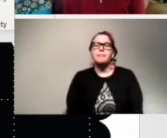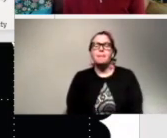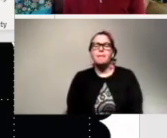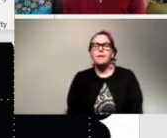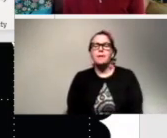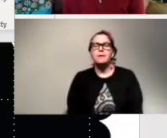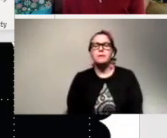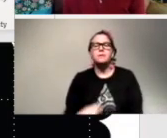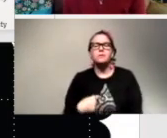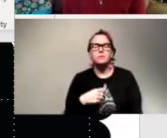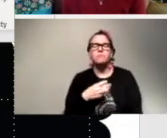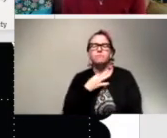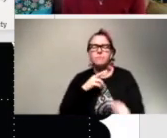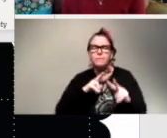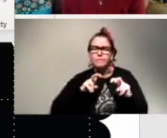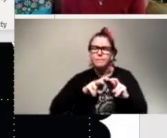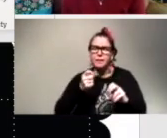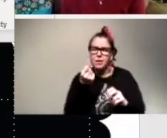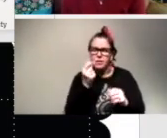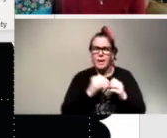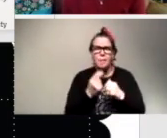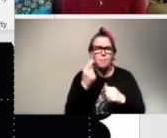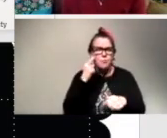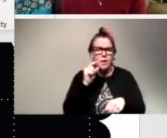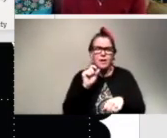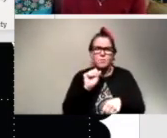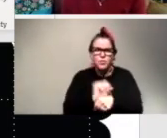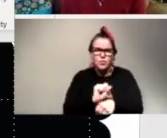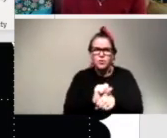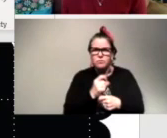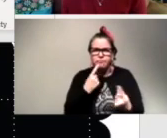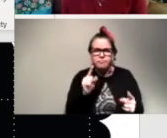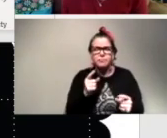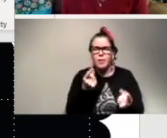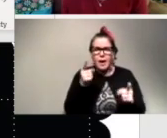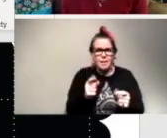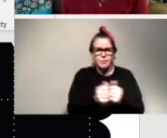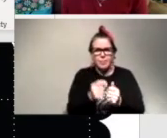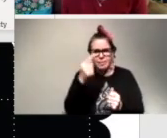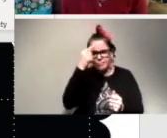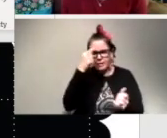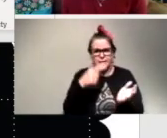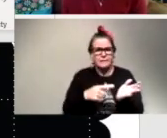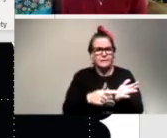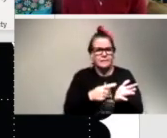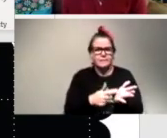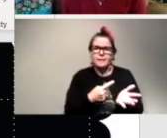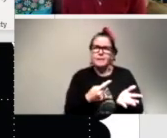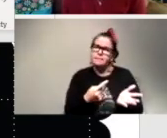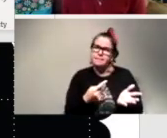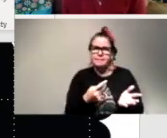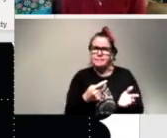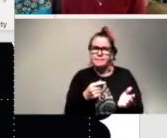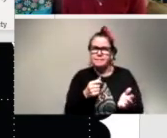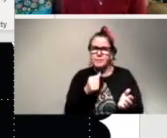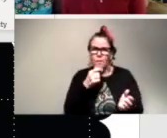to understand how the brain works, what happens with the brain when we sometimes don't feel the way we think we